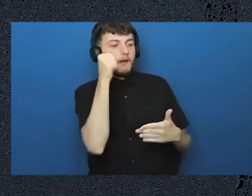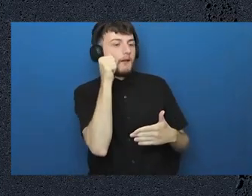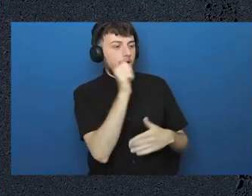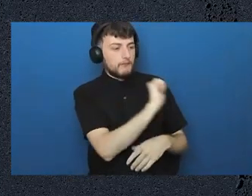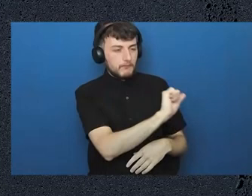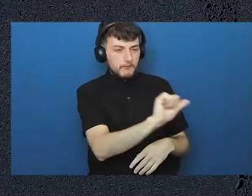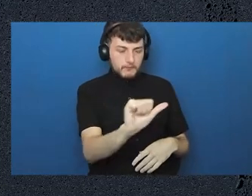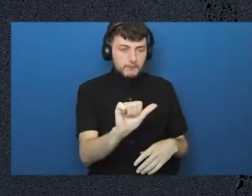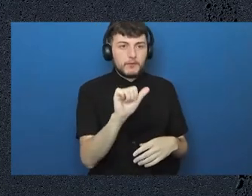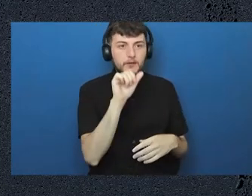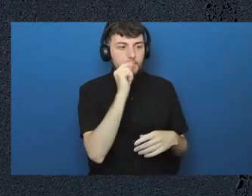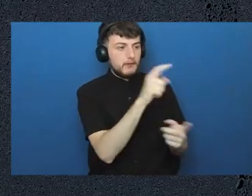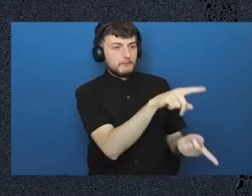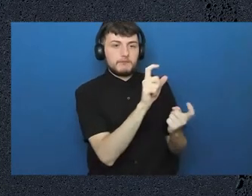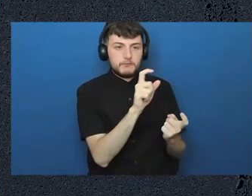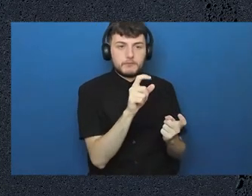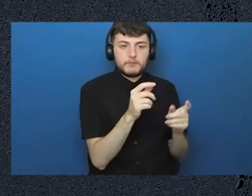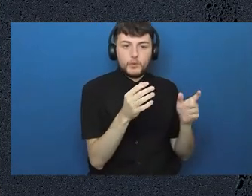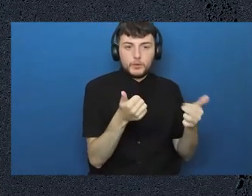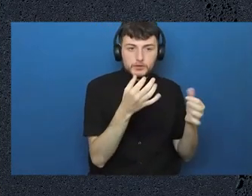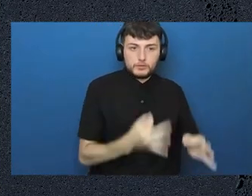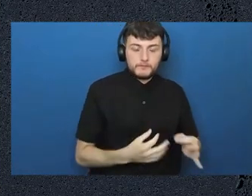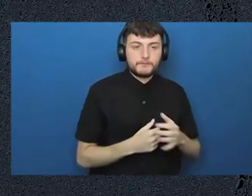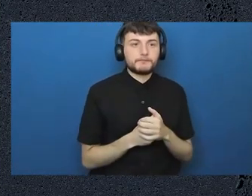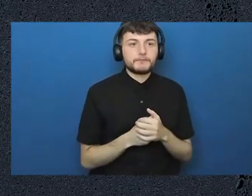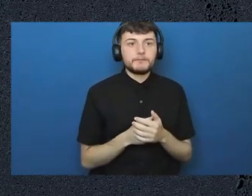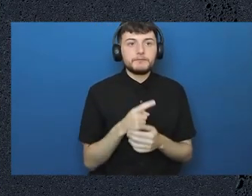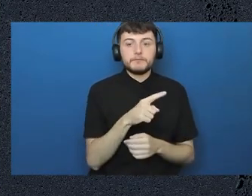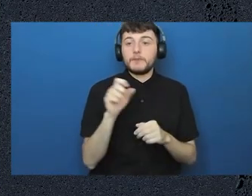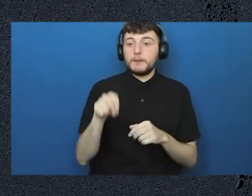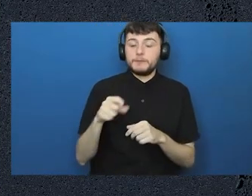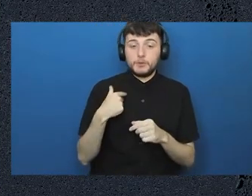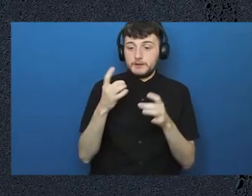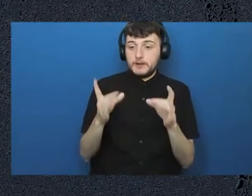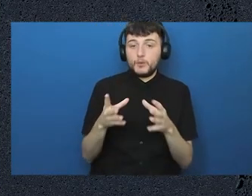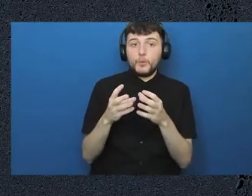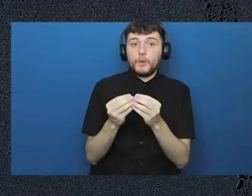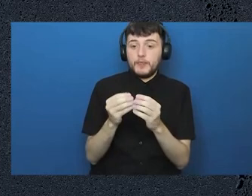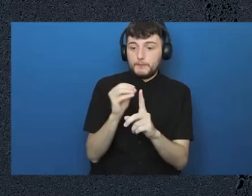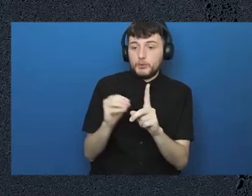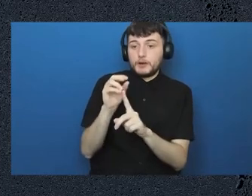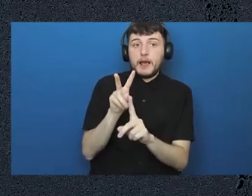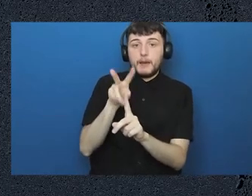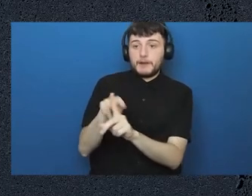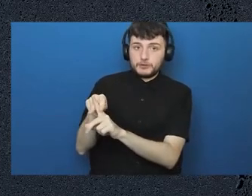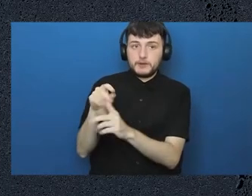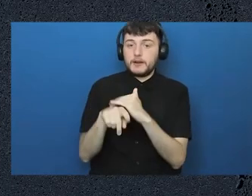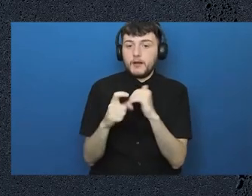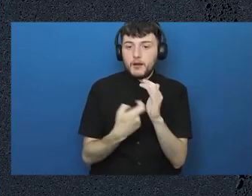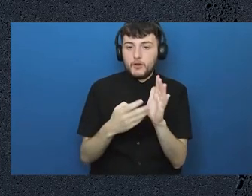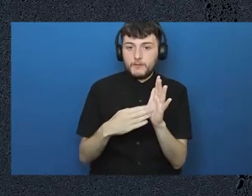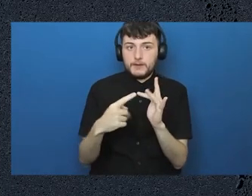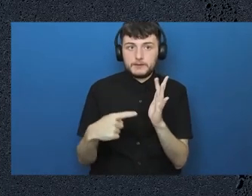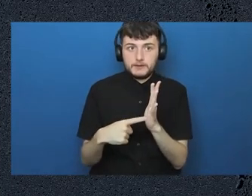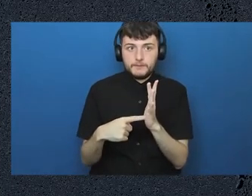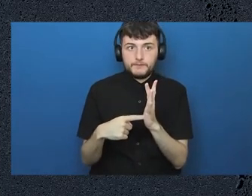work with. We did that first in promotions. So we did that in promotion because we found the people were just comparing it as, this is an associate